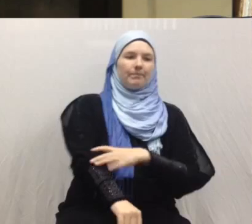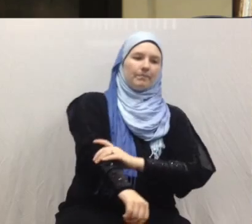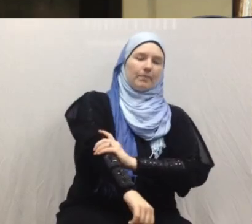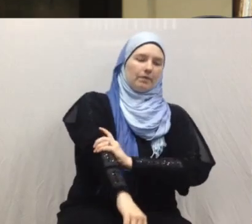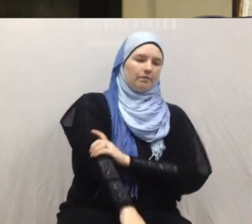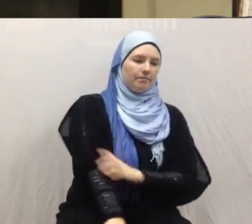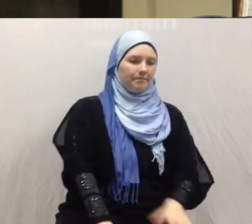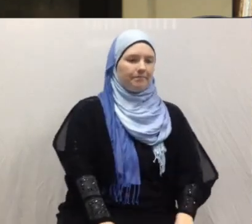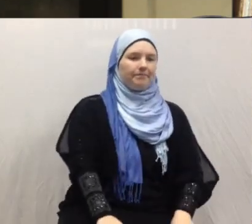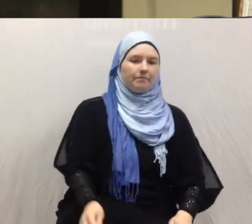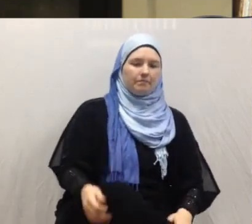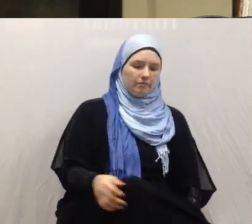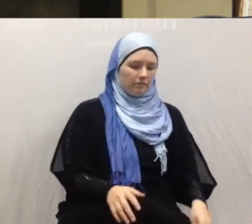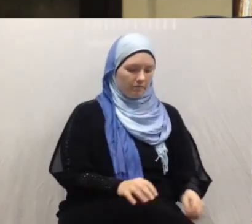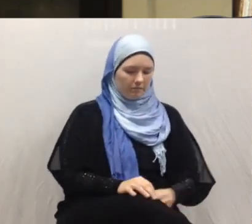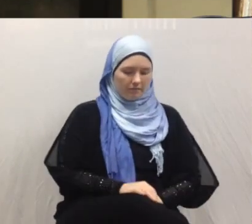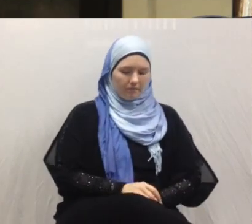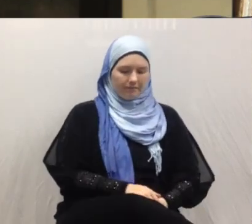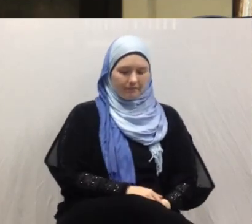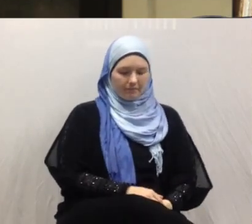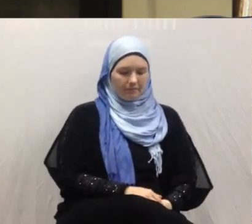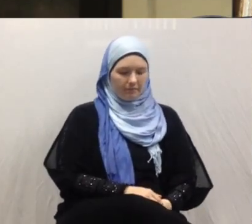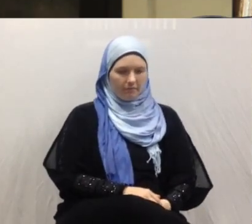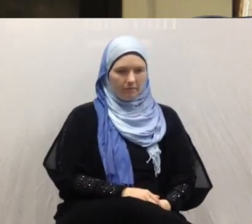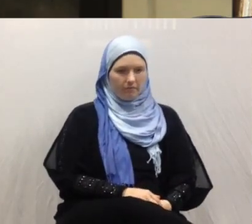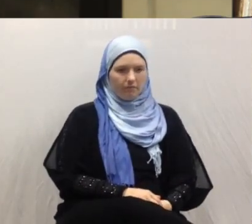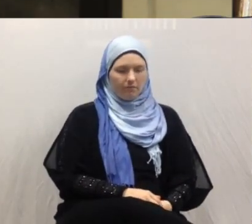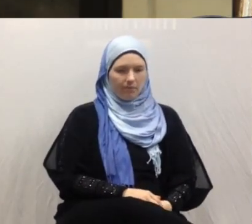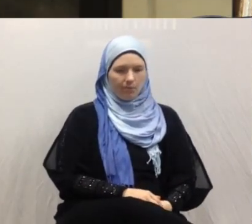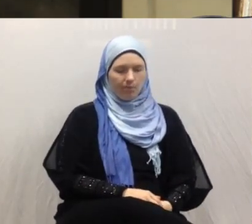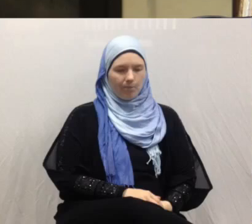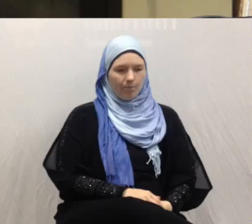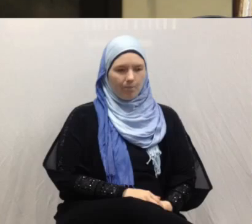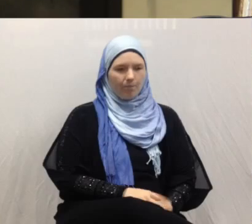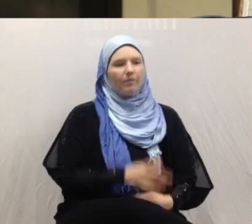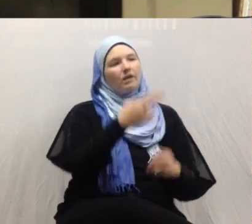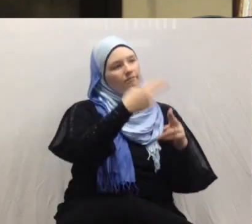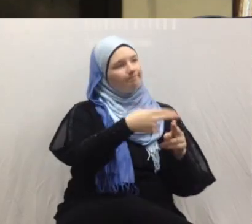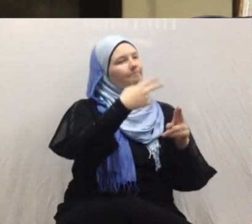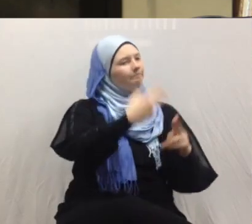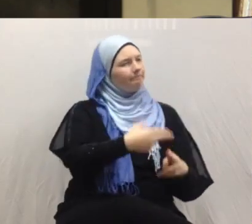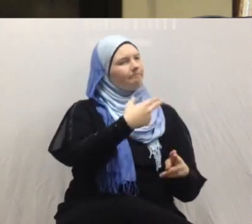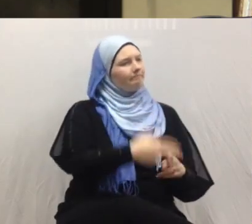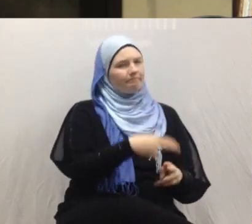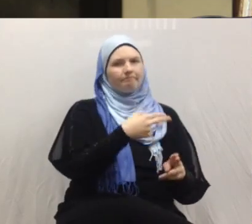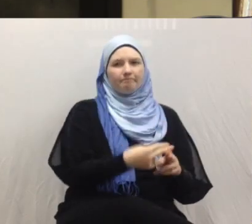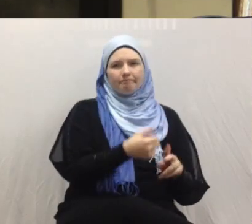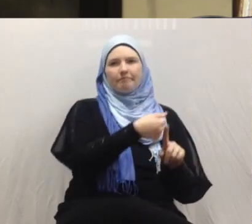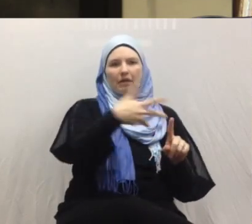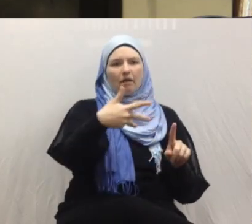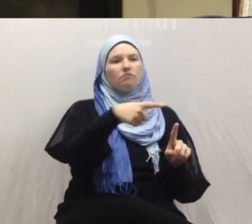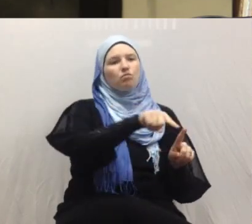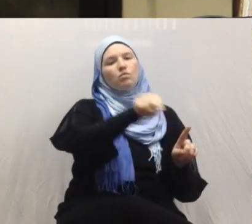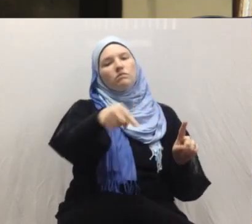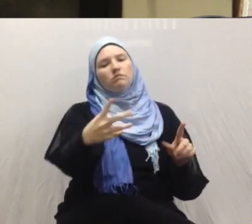Jusham, Al-Aus, and Tha'alaba, and Jafna, a clan of the Tha'alaba, and the